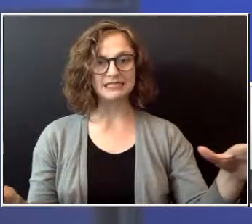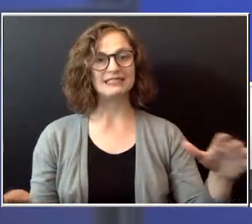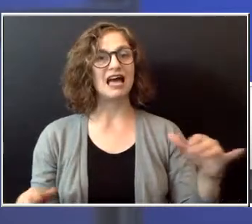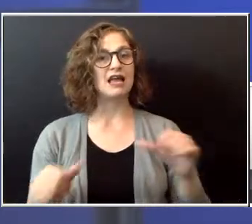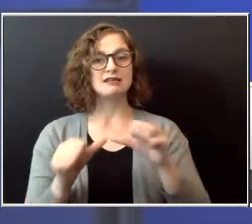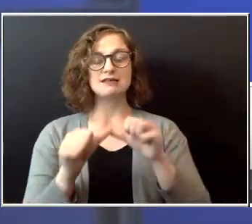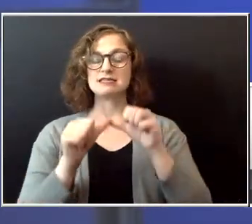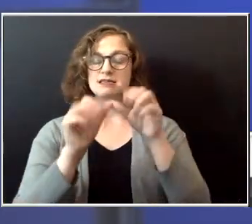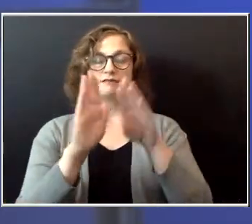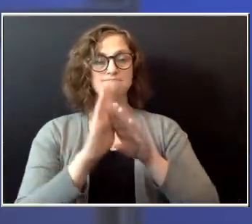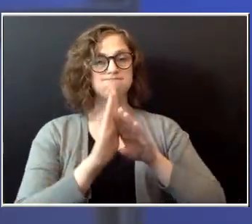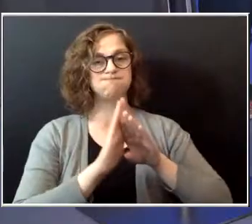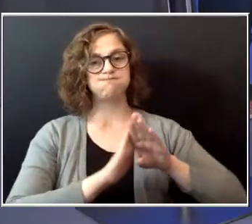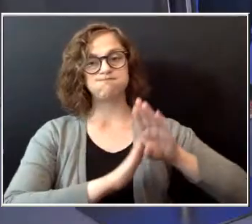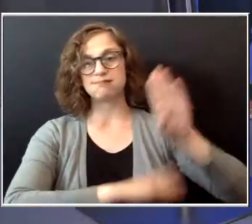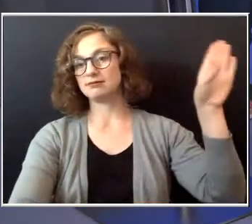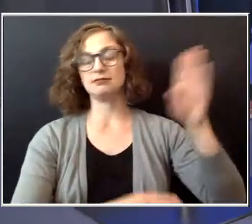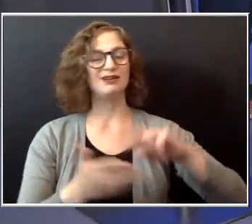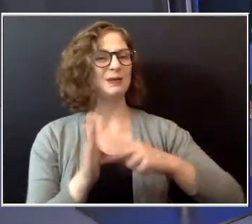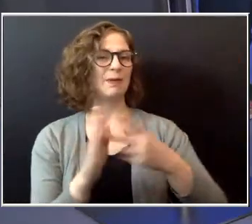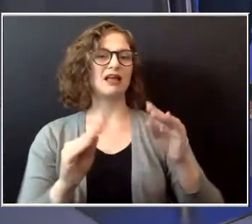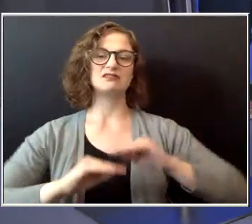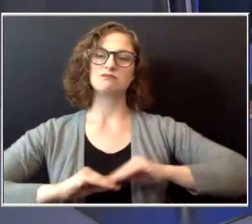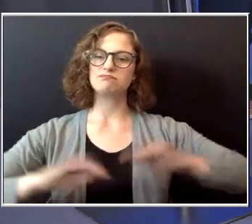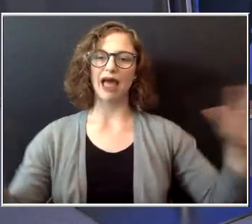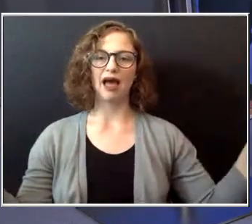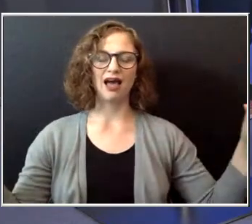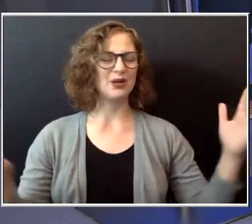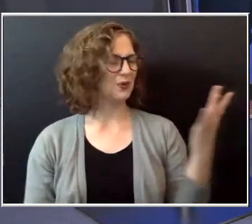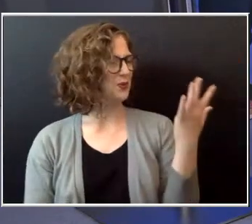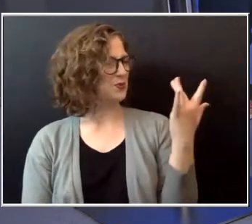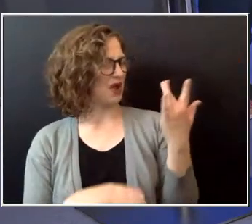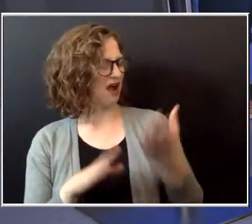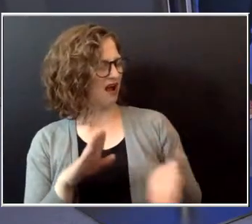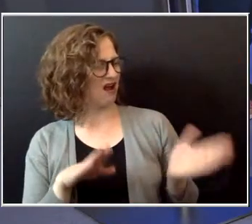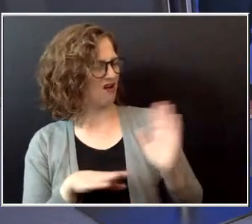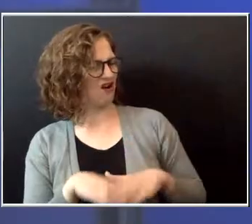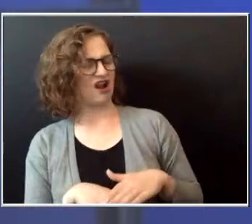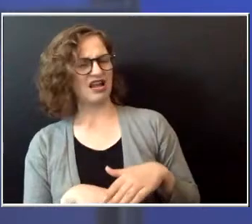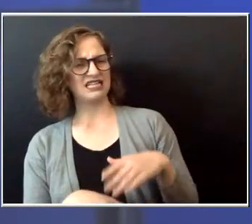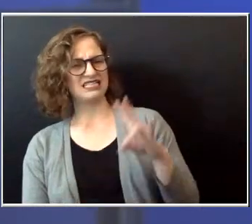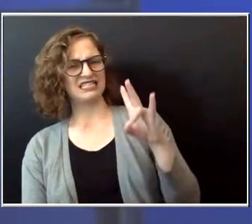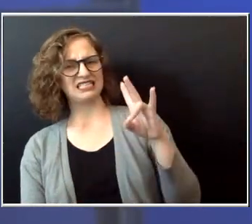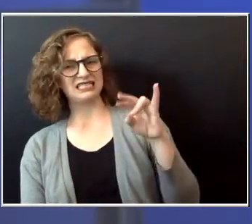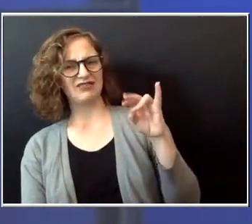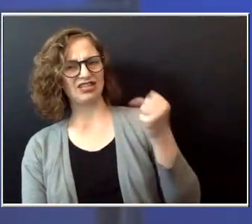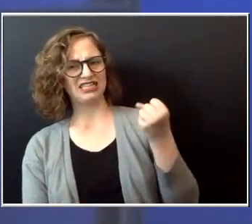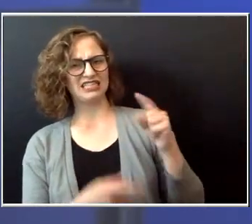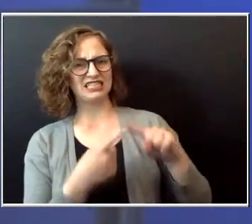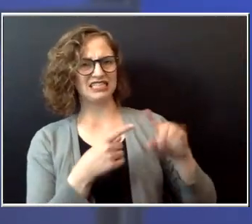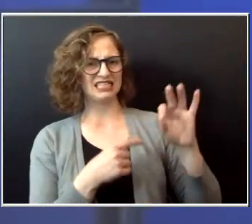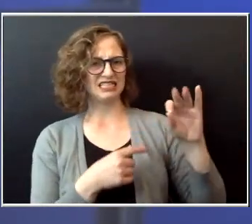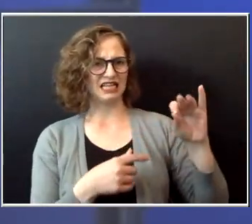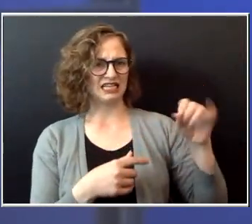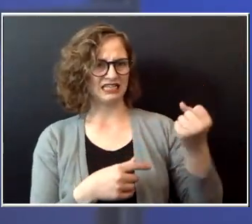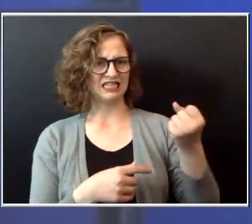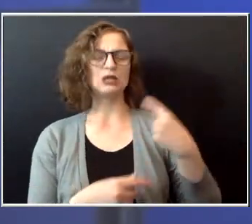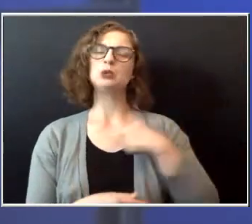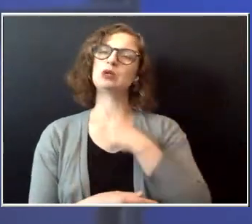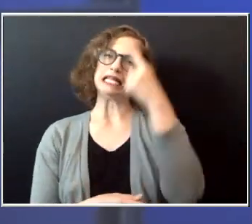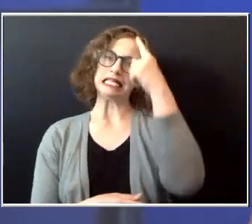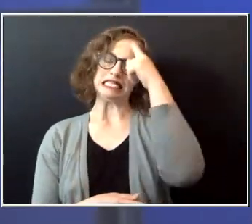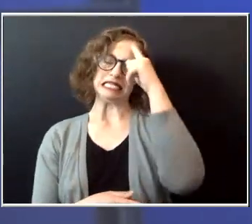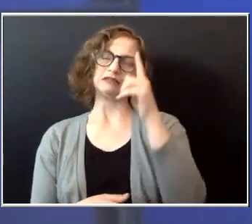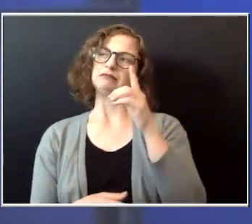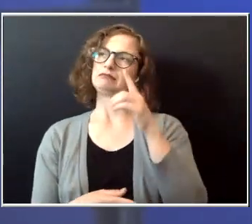widespread. But why? Why did it increase in the 70s to then? What changed? Well, we think it has a lot to do with the food environment and the